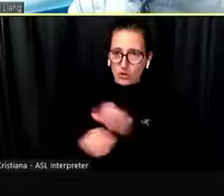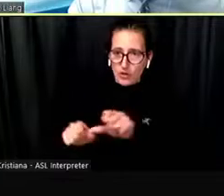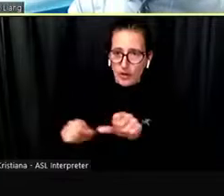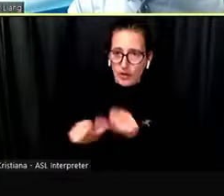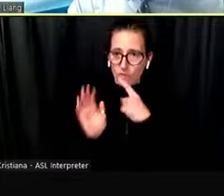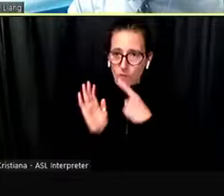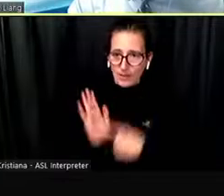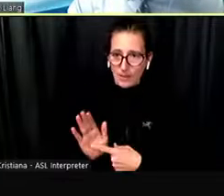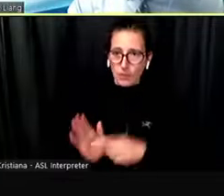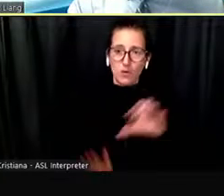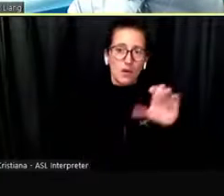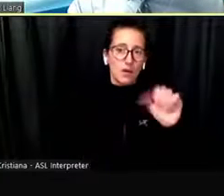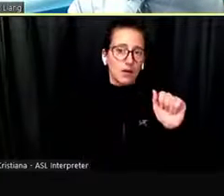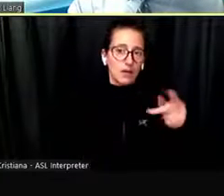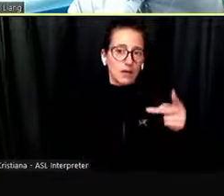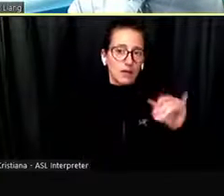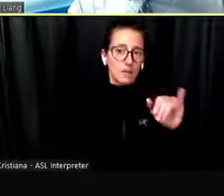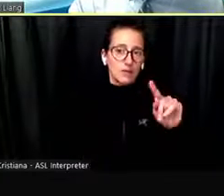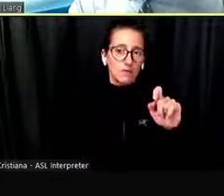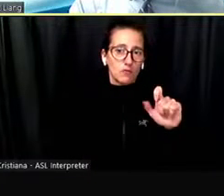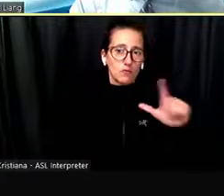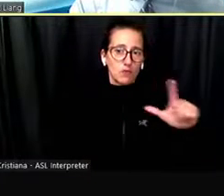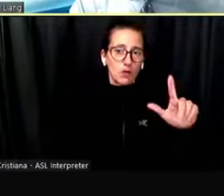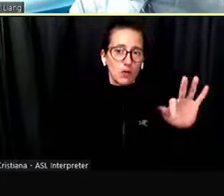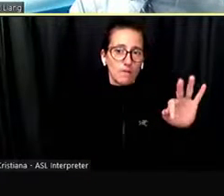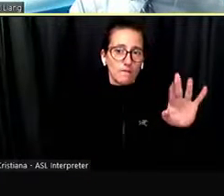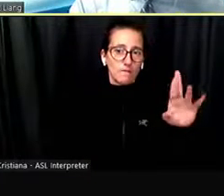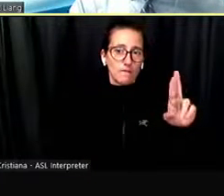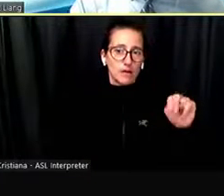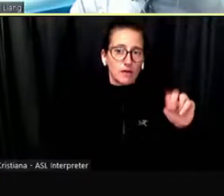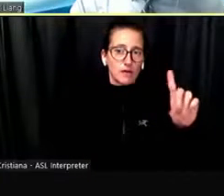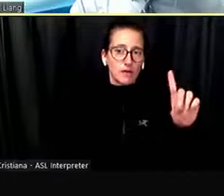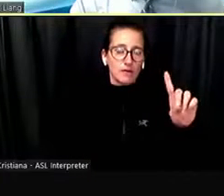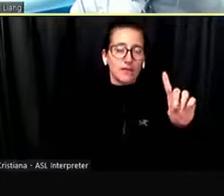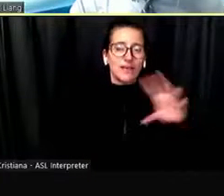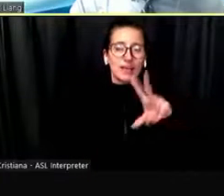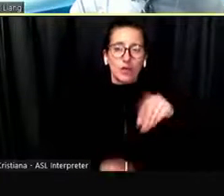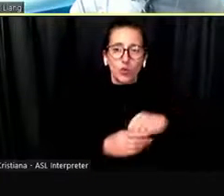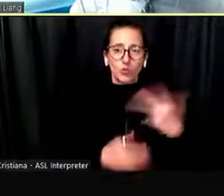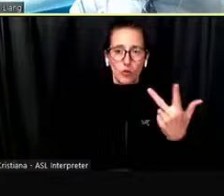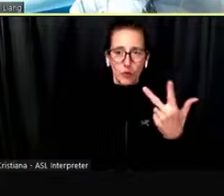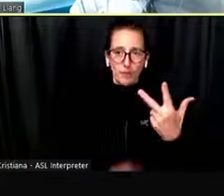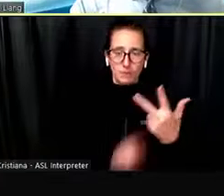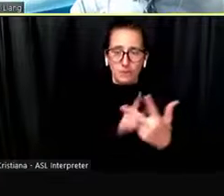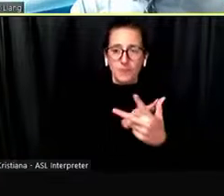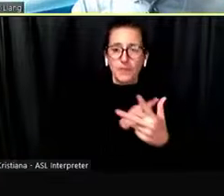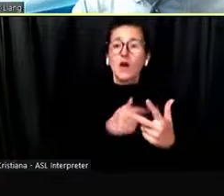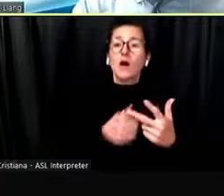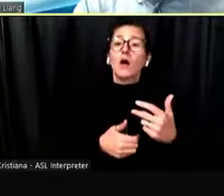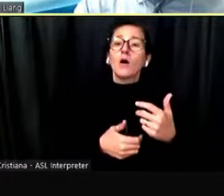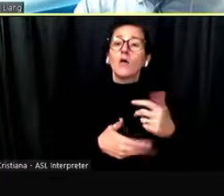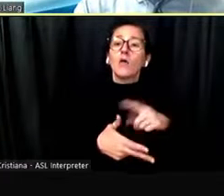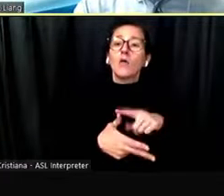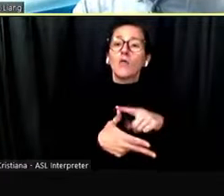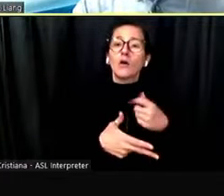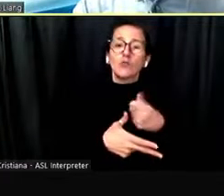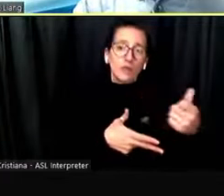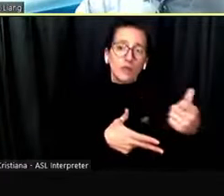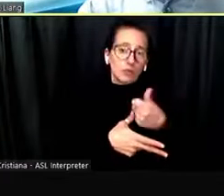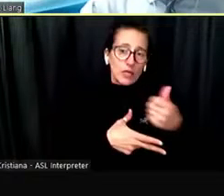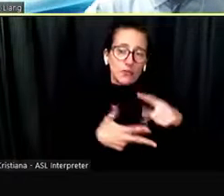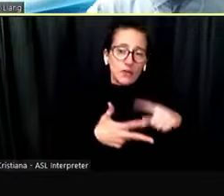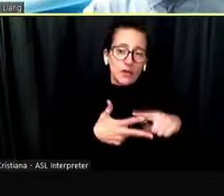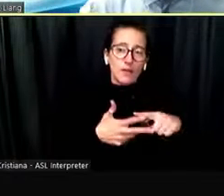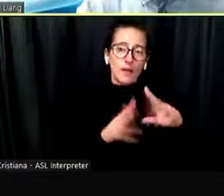capital funds. Our capital funds include 3 areas in general: the transportation capital funds, the facilities capital funds, and